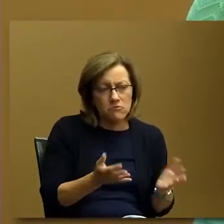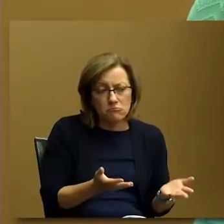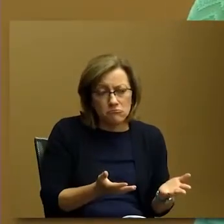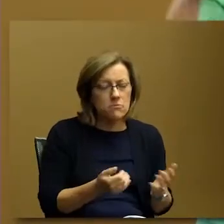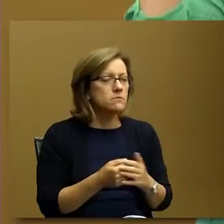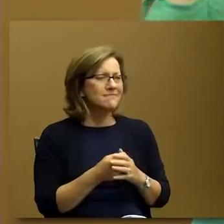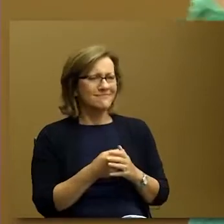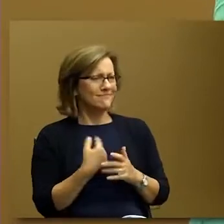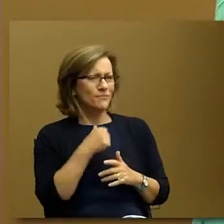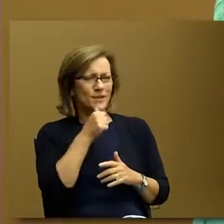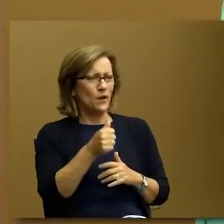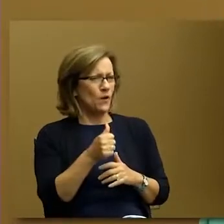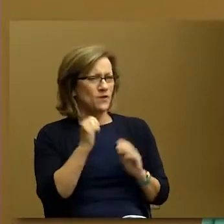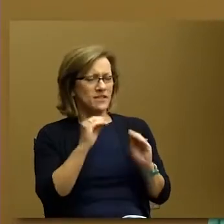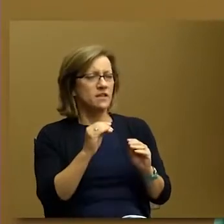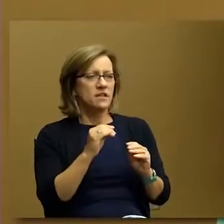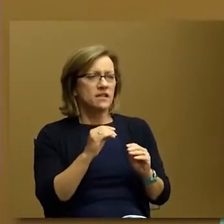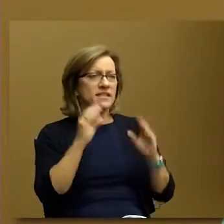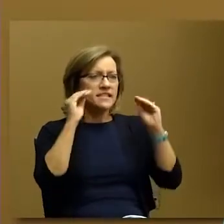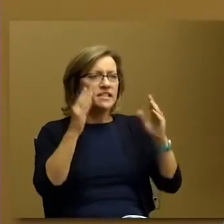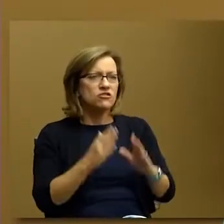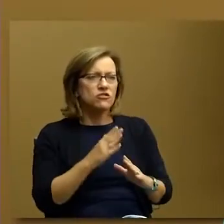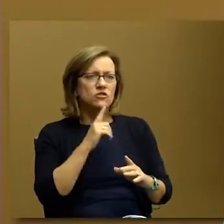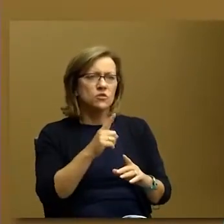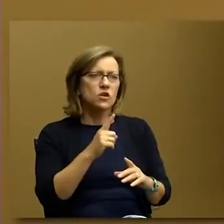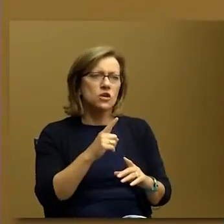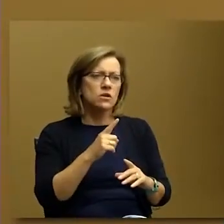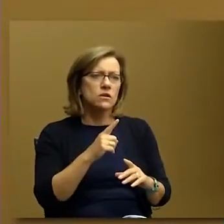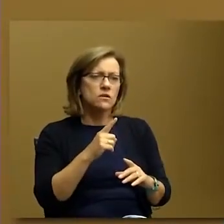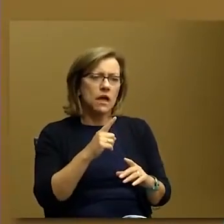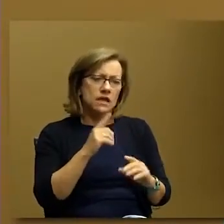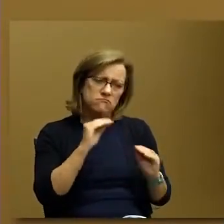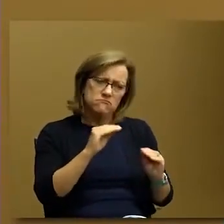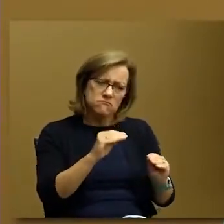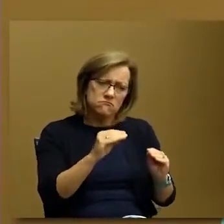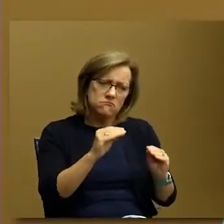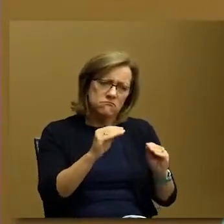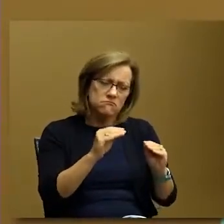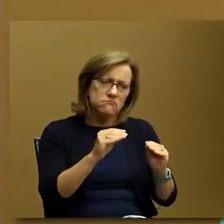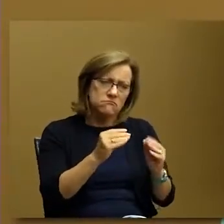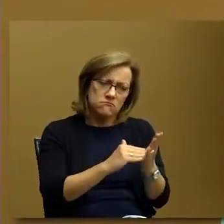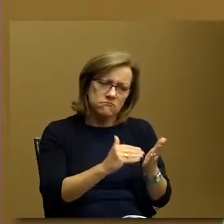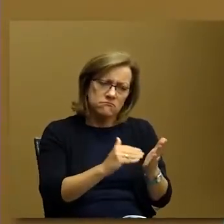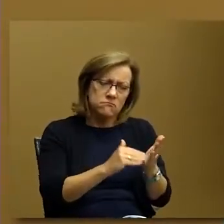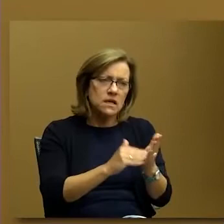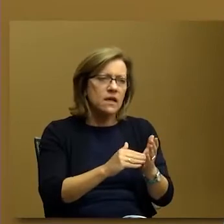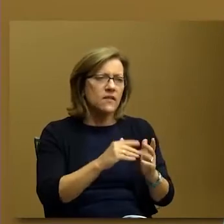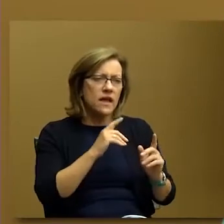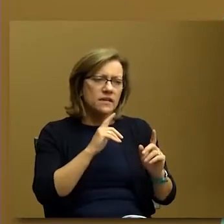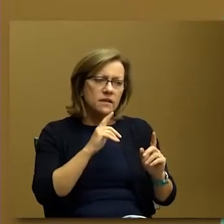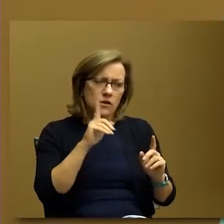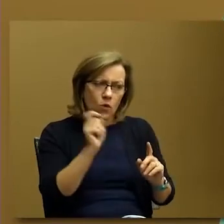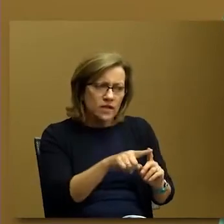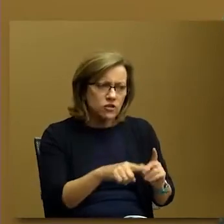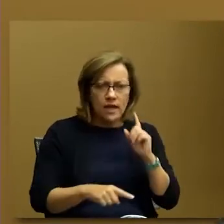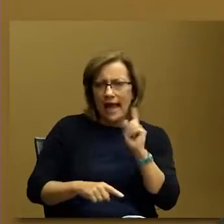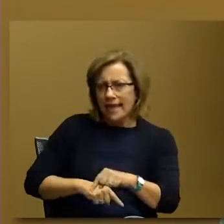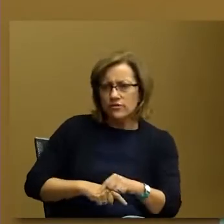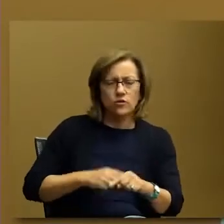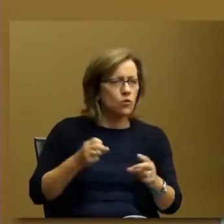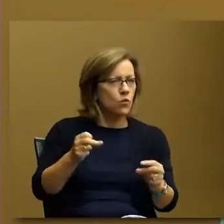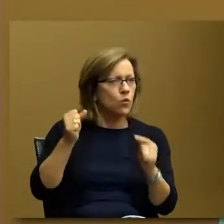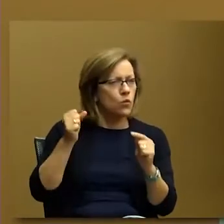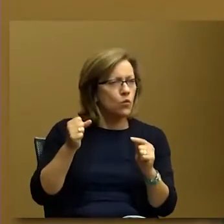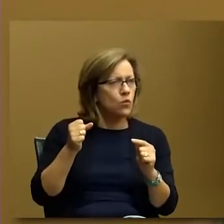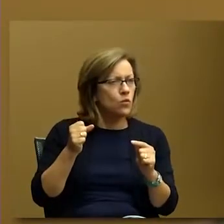as teachers, we're drilling it into them, and then on command we want you to answer us. But not